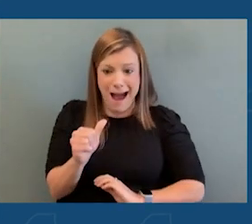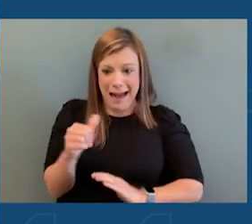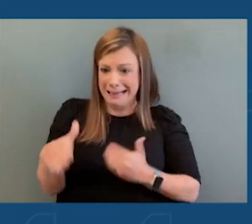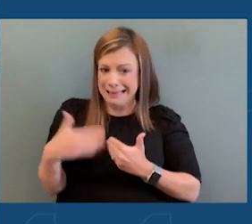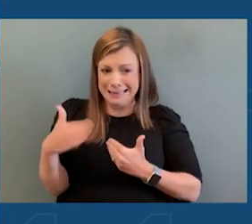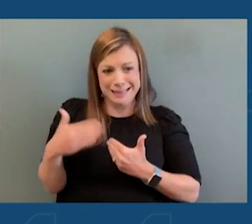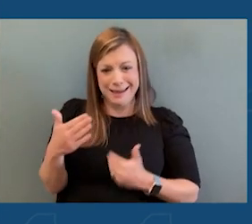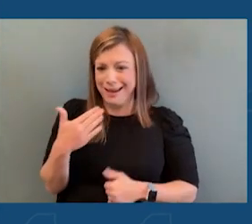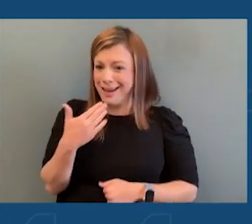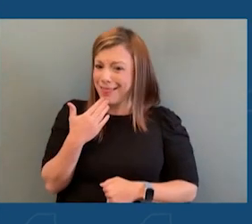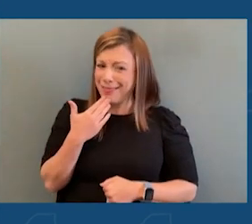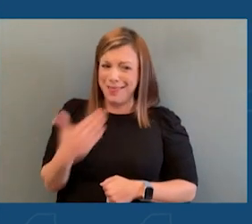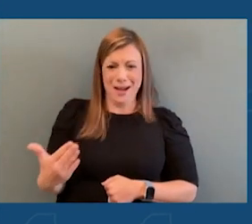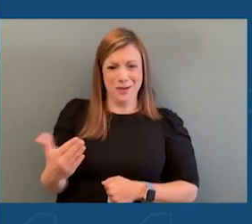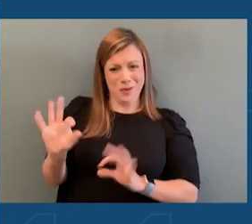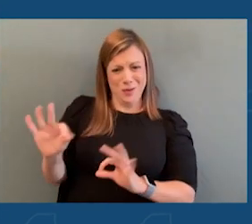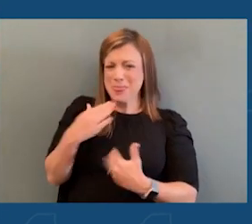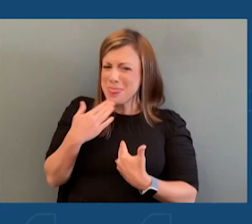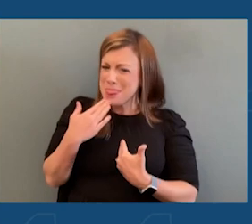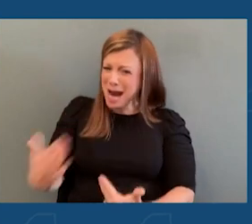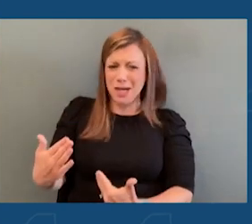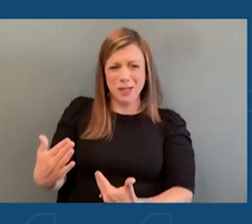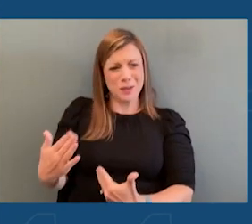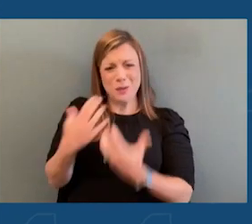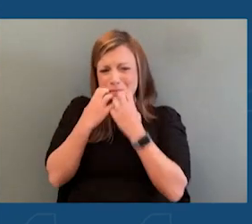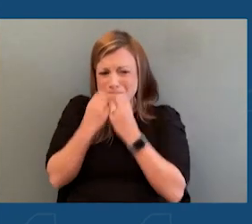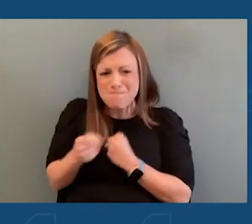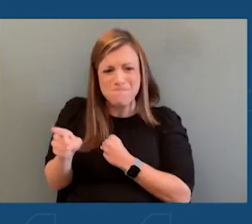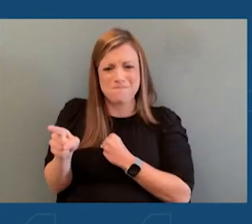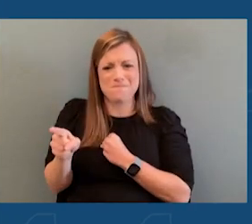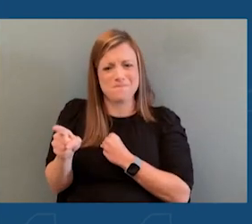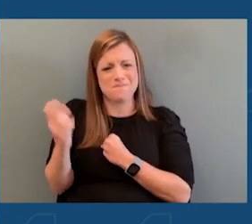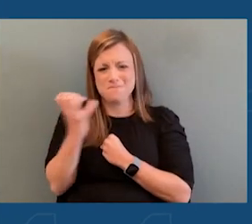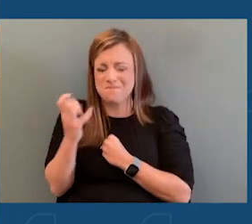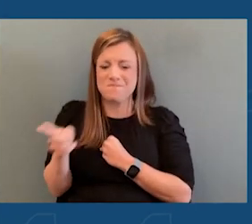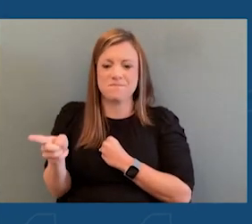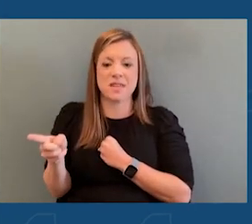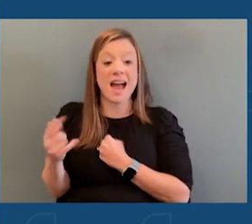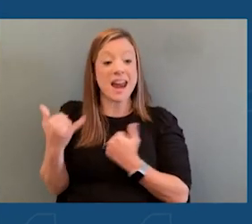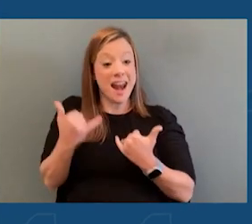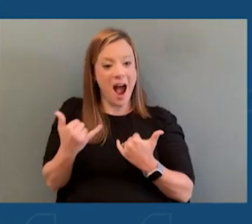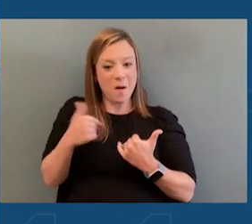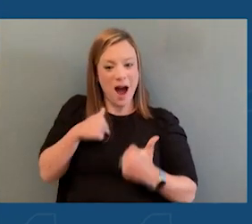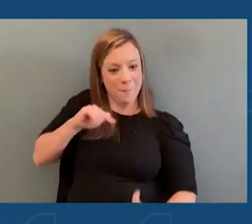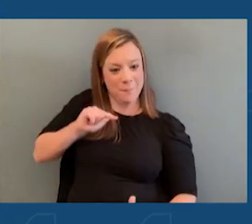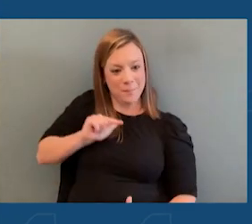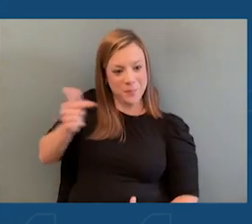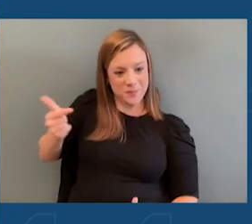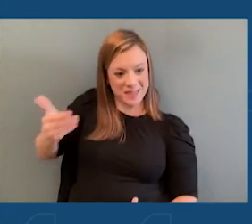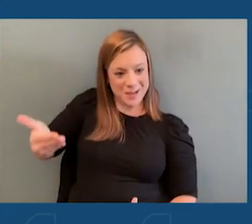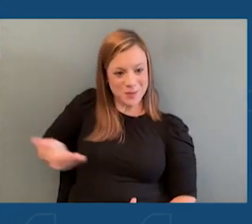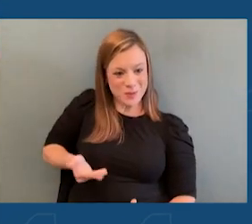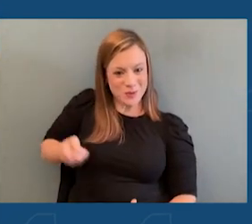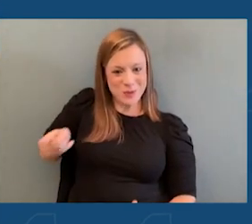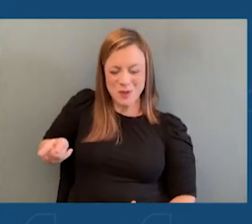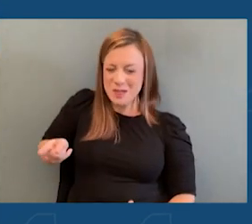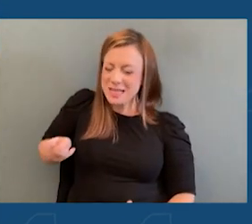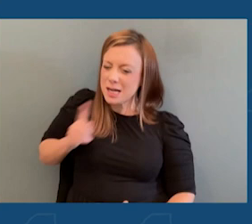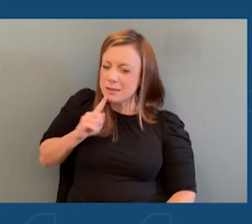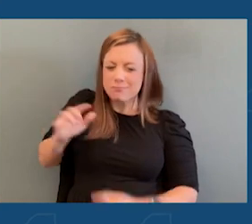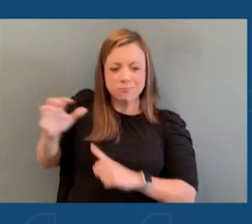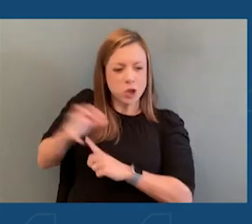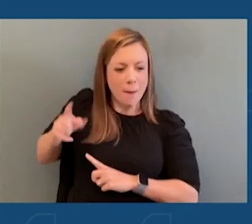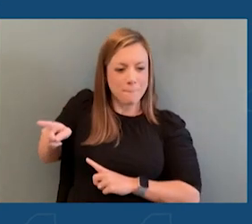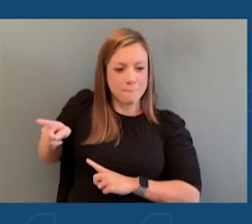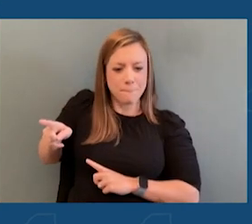Un abrazo, se te quiere. Now I get to introduce an absolute star, a